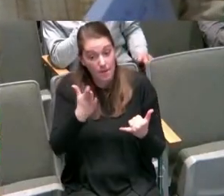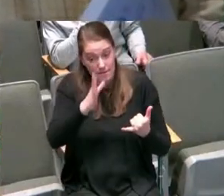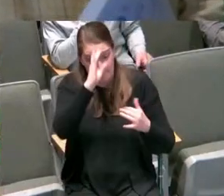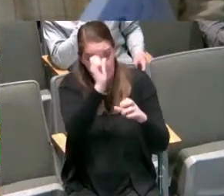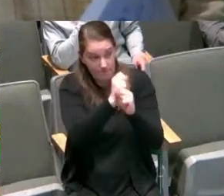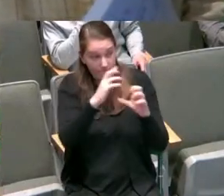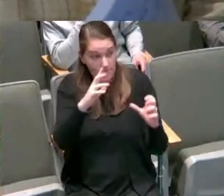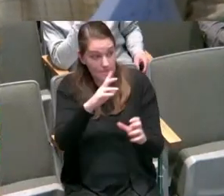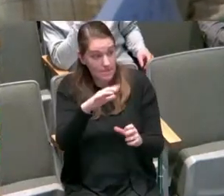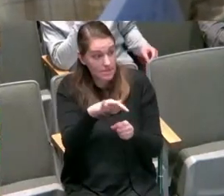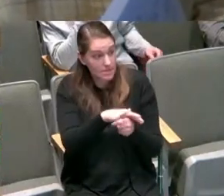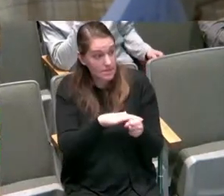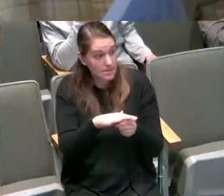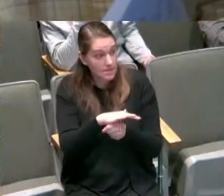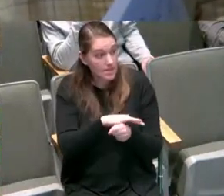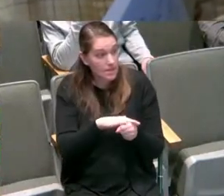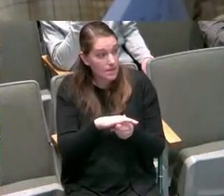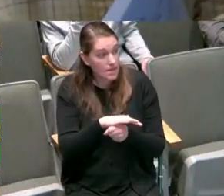design exists